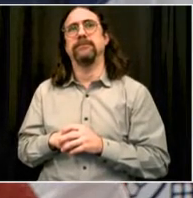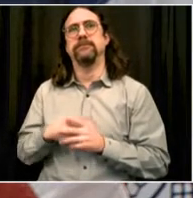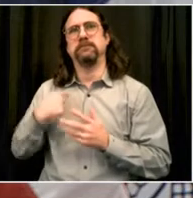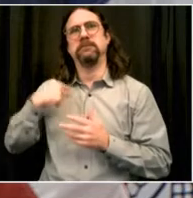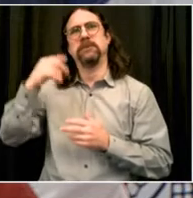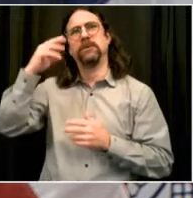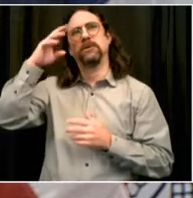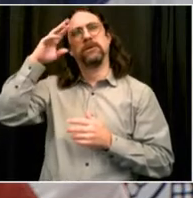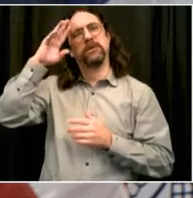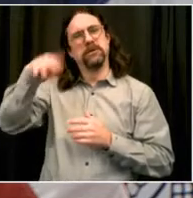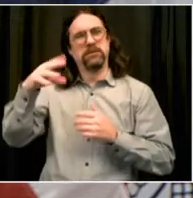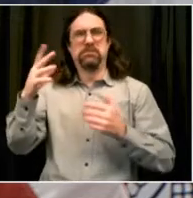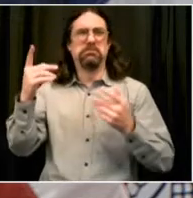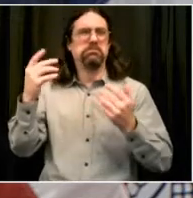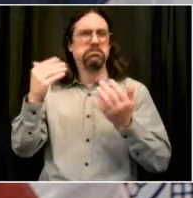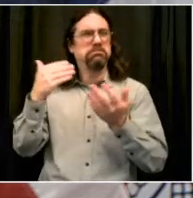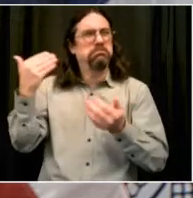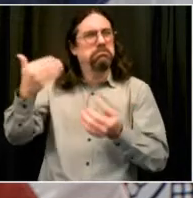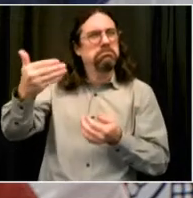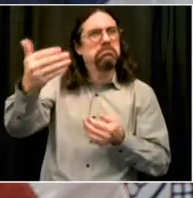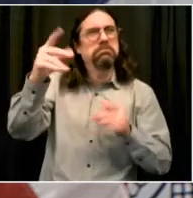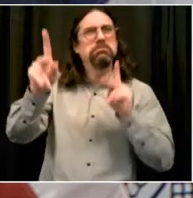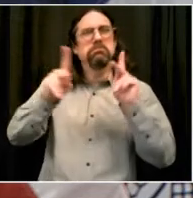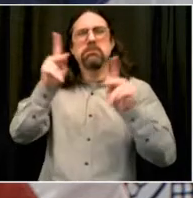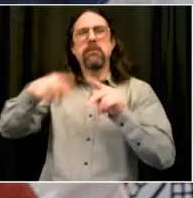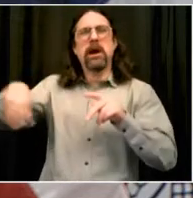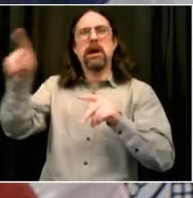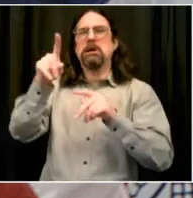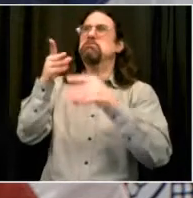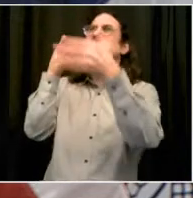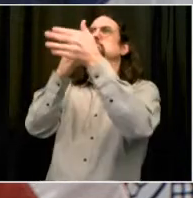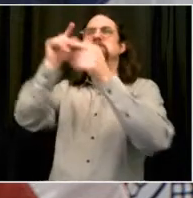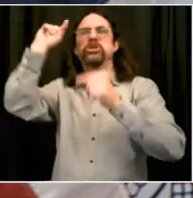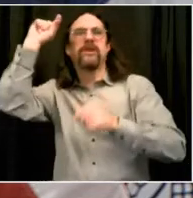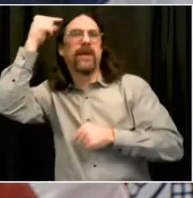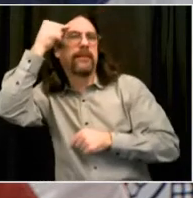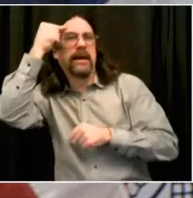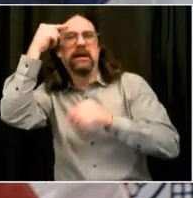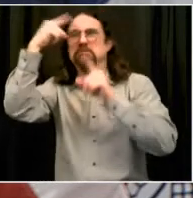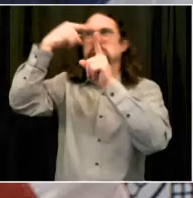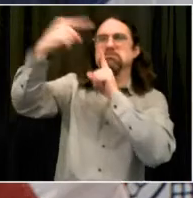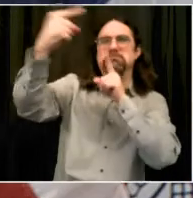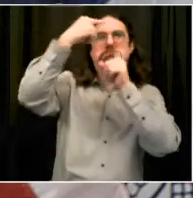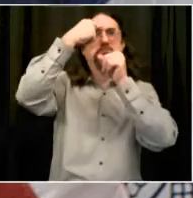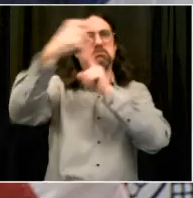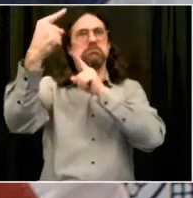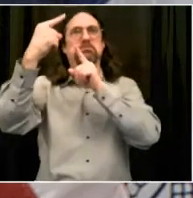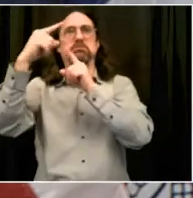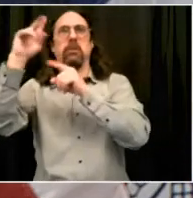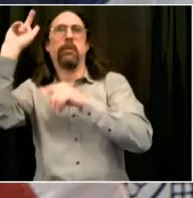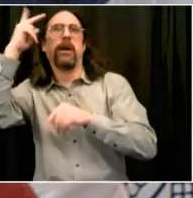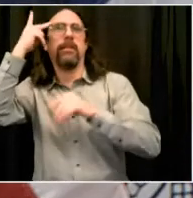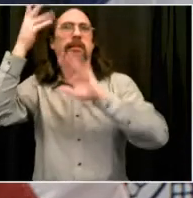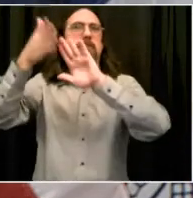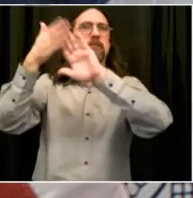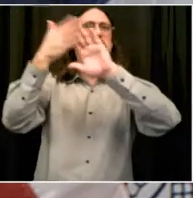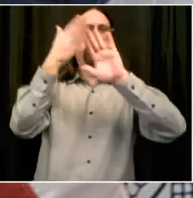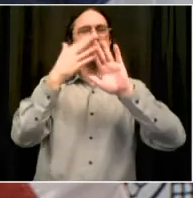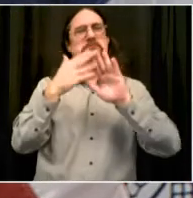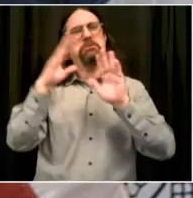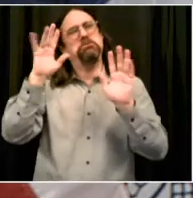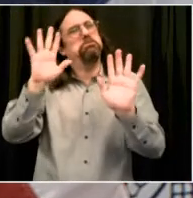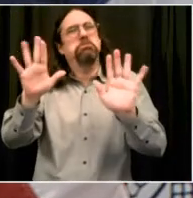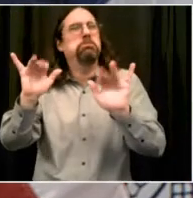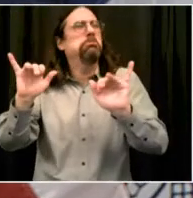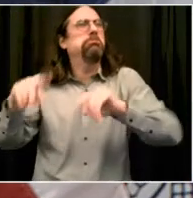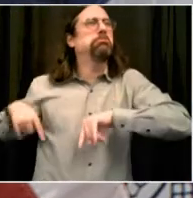4 years that President Trump was part of the firmament here. I have very, very deep relationships in the Orthodox community.